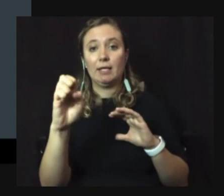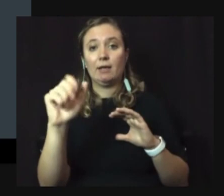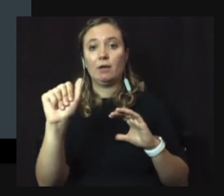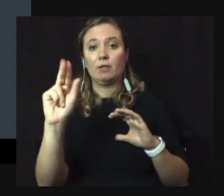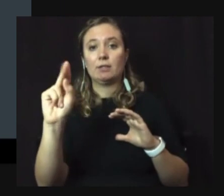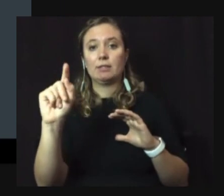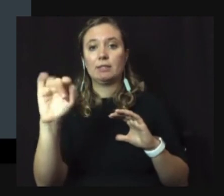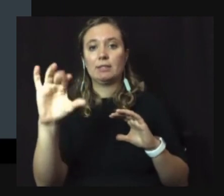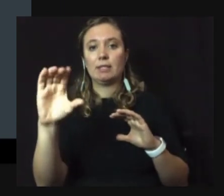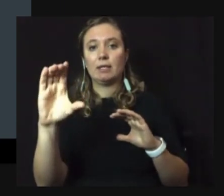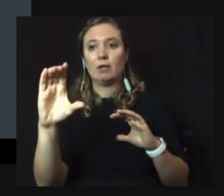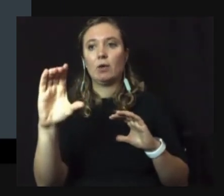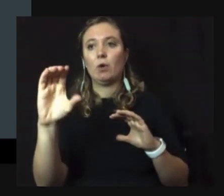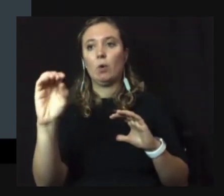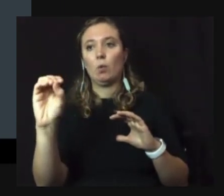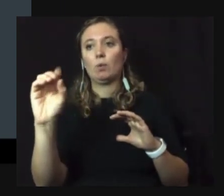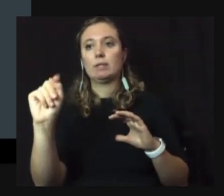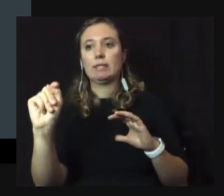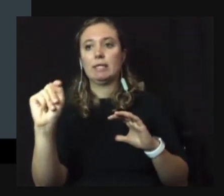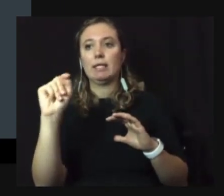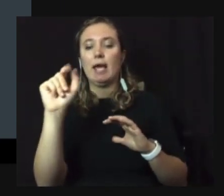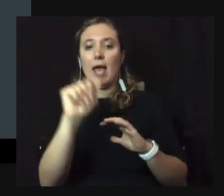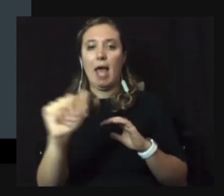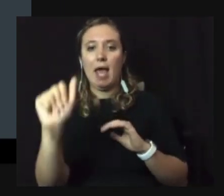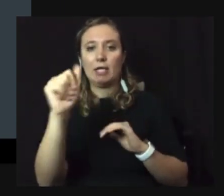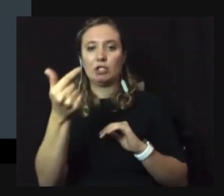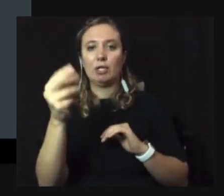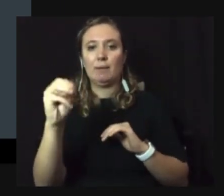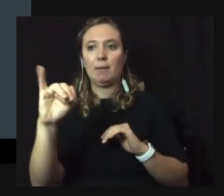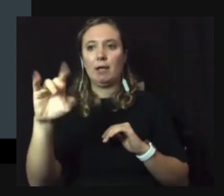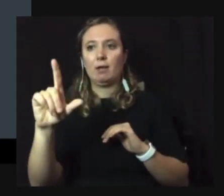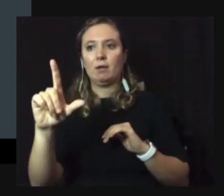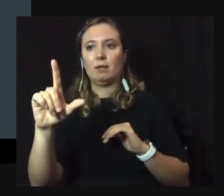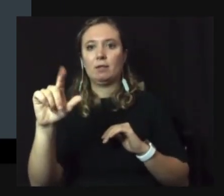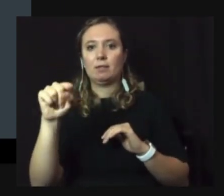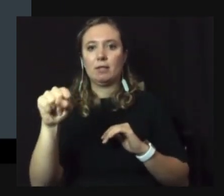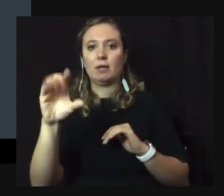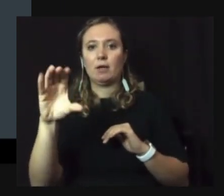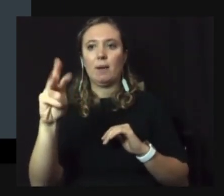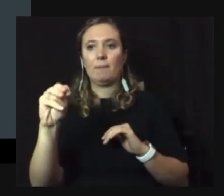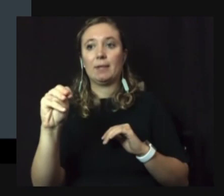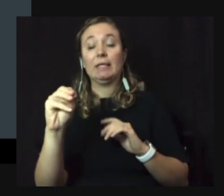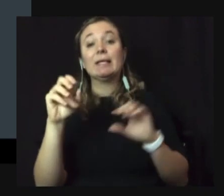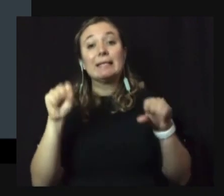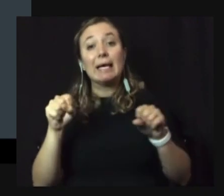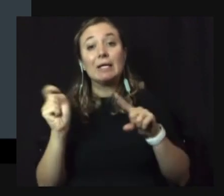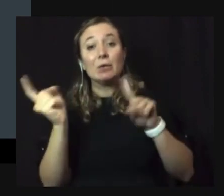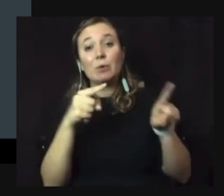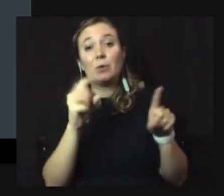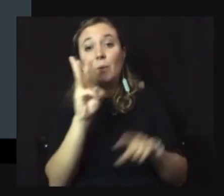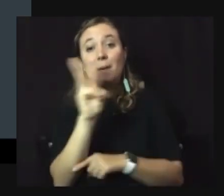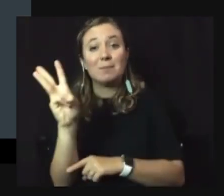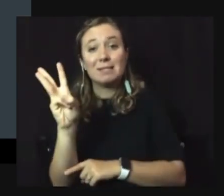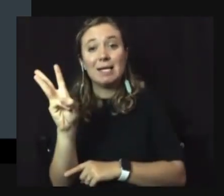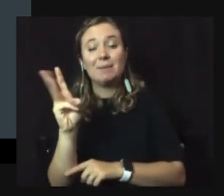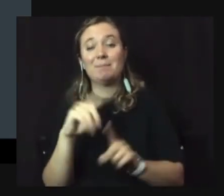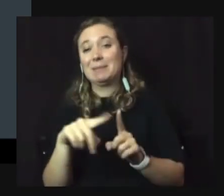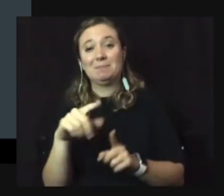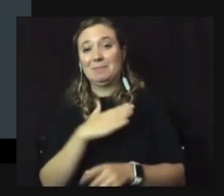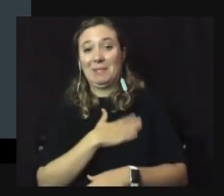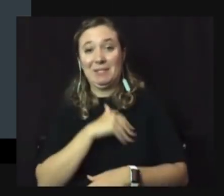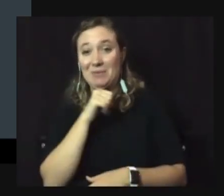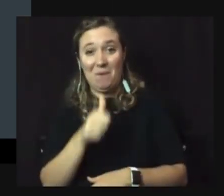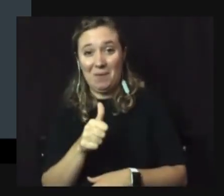theautisticot@gmail.com. And I am in the, you can go to my website, but please don't, because I'm in the process of developing that. There's something that's